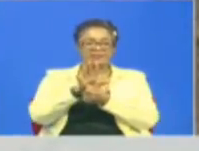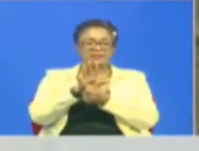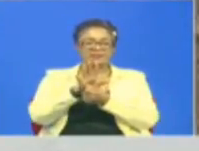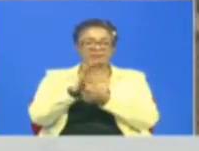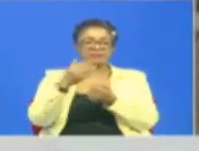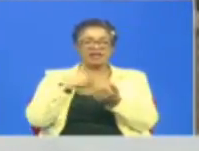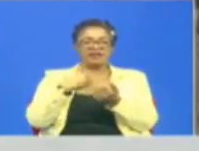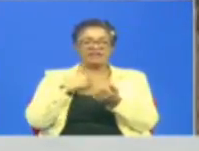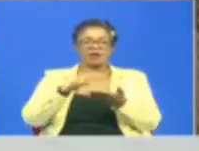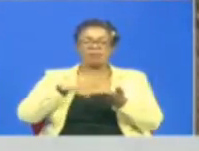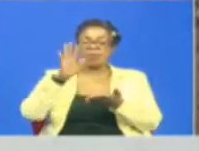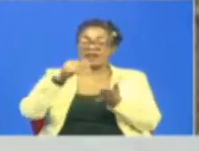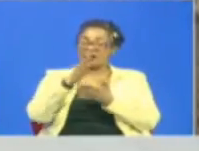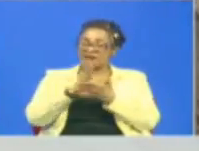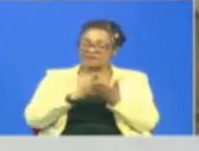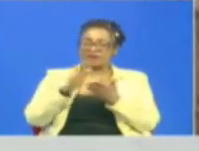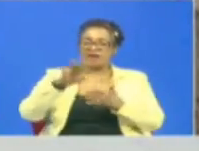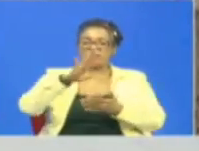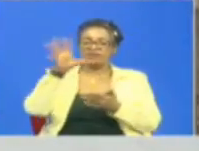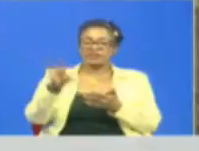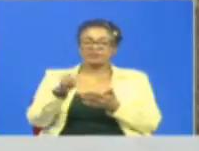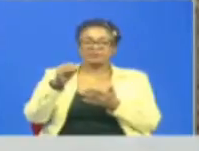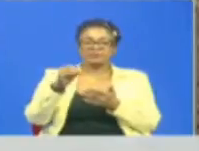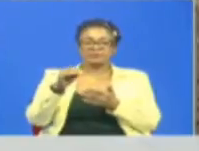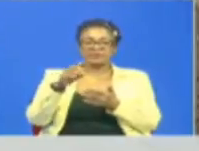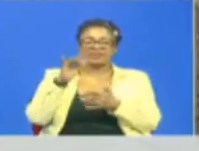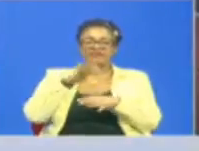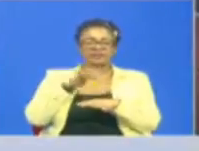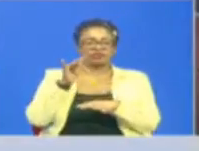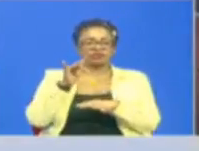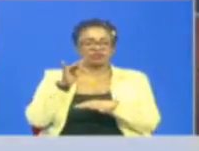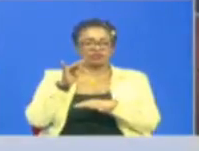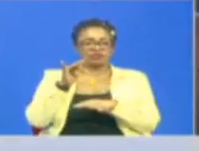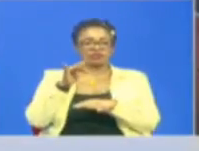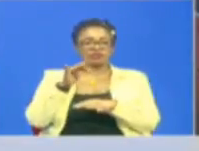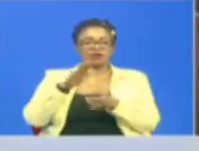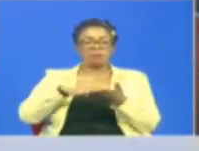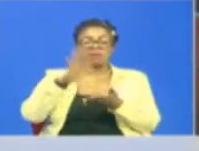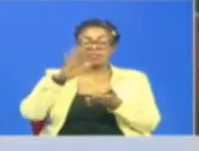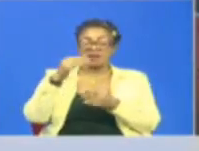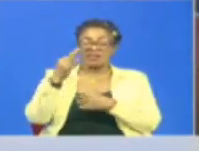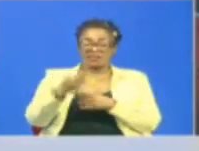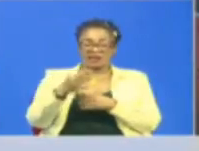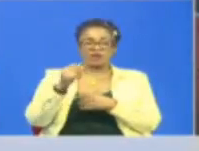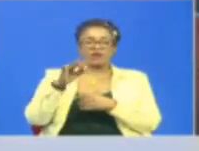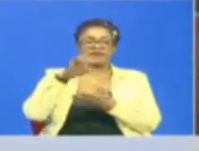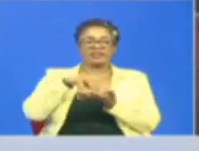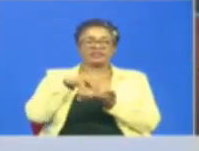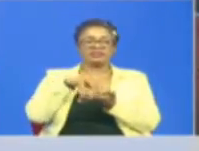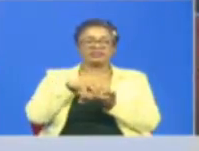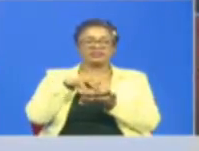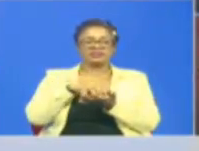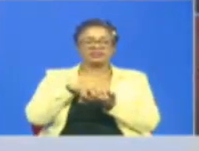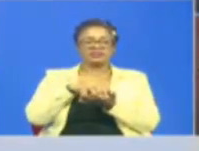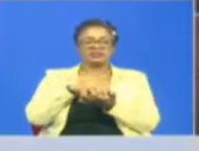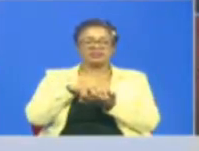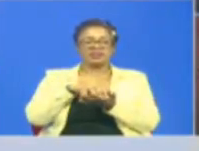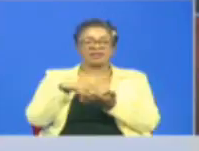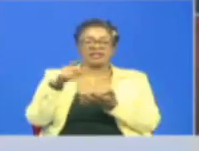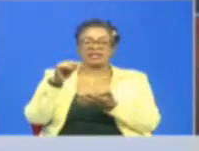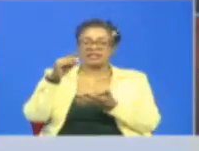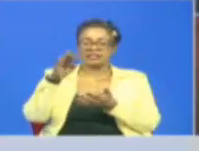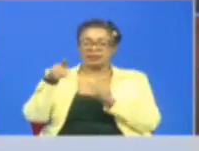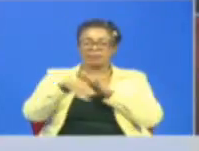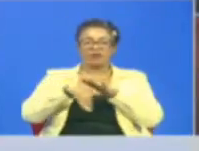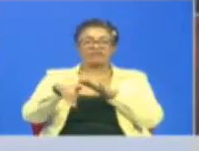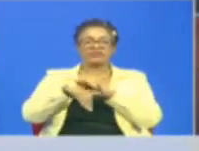than half of Africa's diagnosed infections. More than a third of positive cases are in Gauteng province, which is